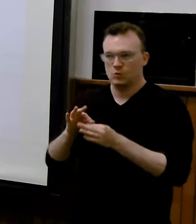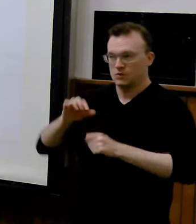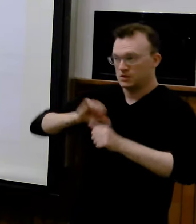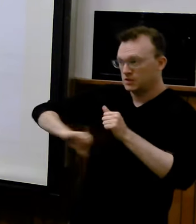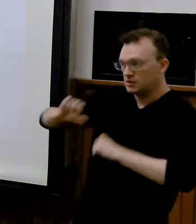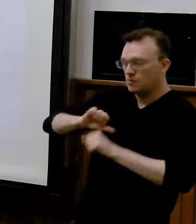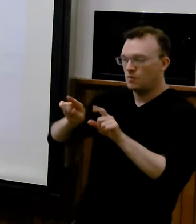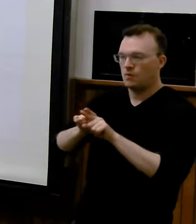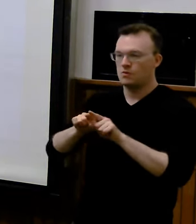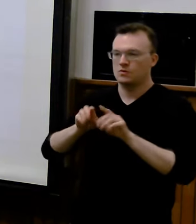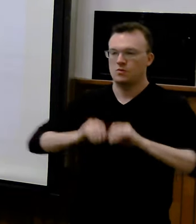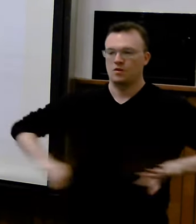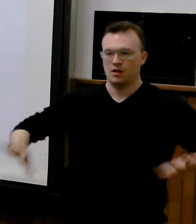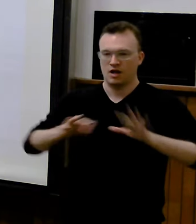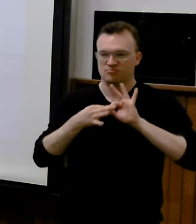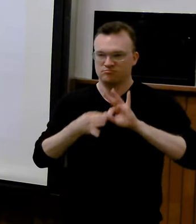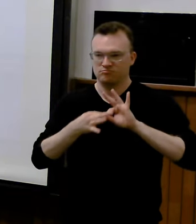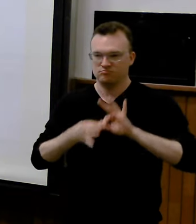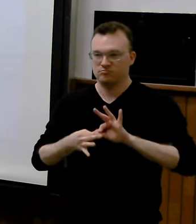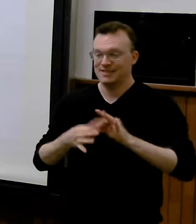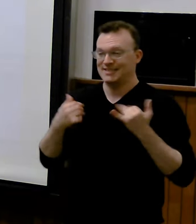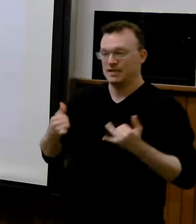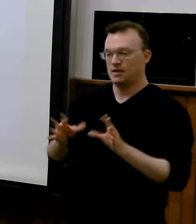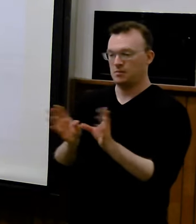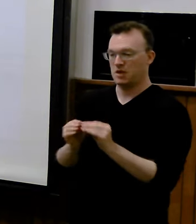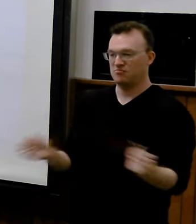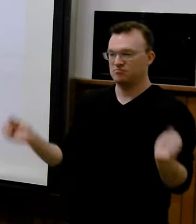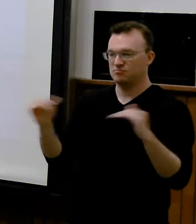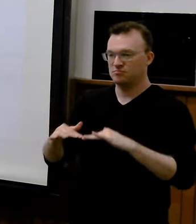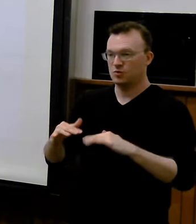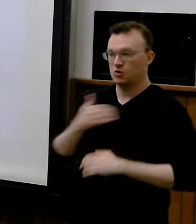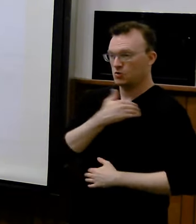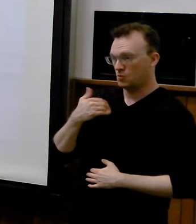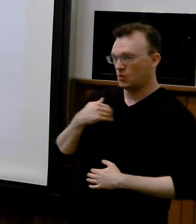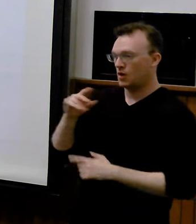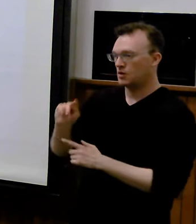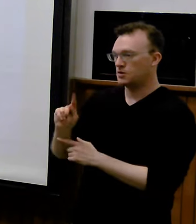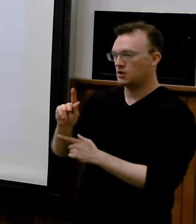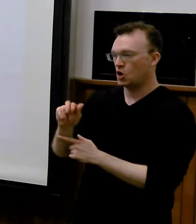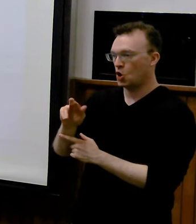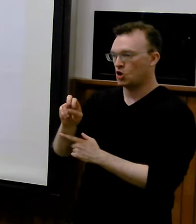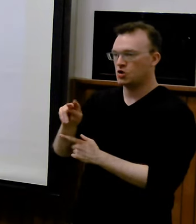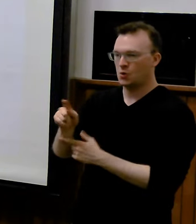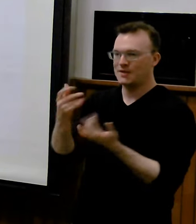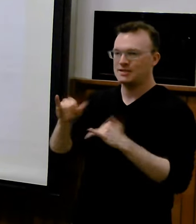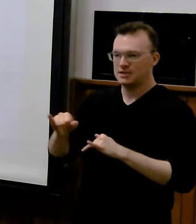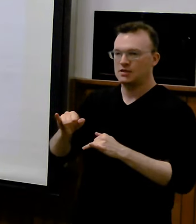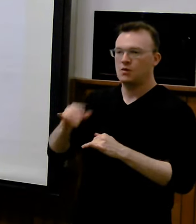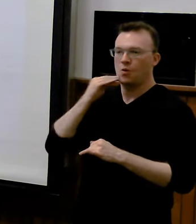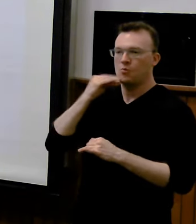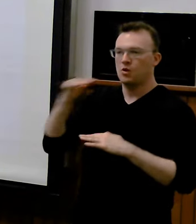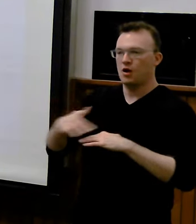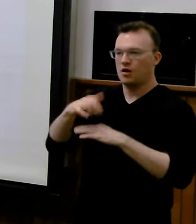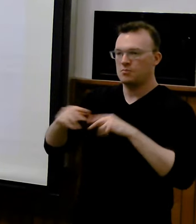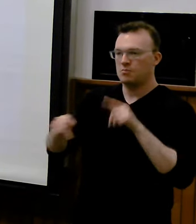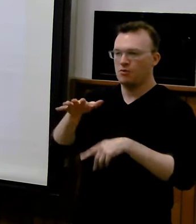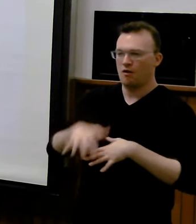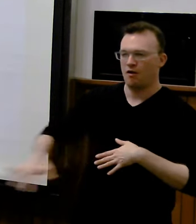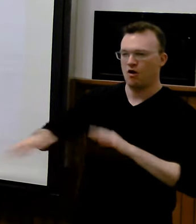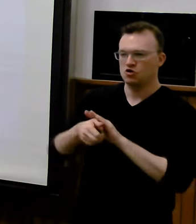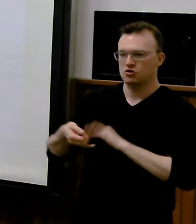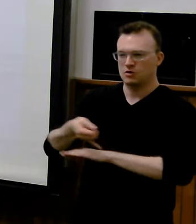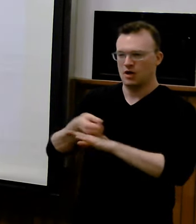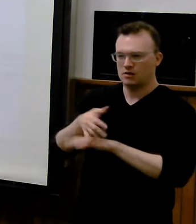other and to the land. Today, the meeting place of Toronto or Tacaronto is still the home to Indigenous people from across Turtle